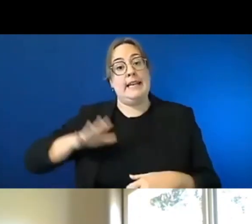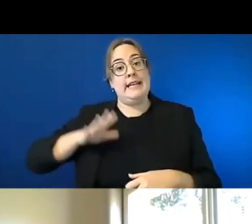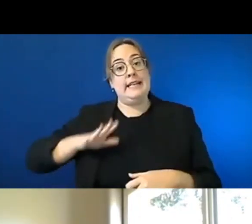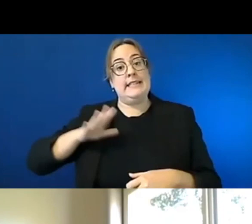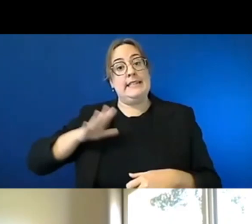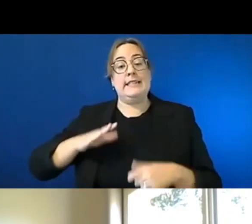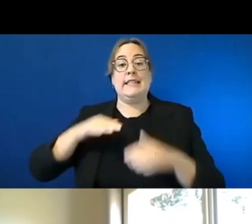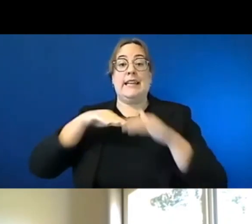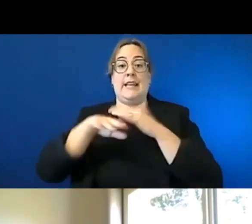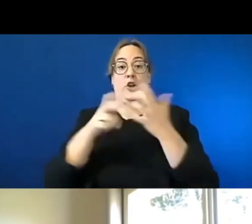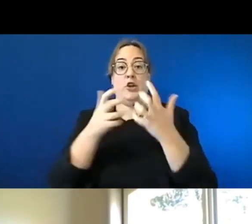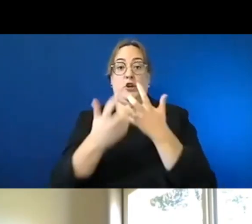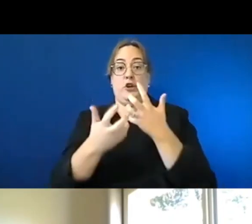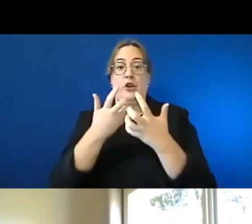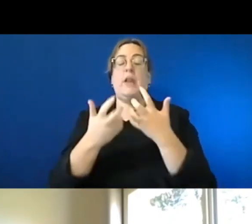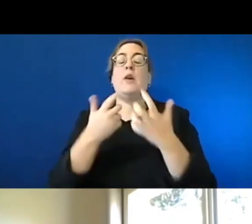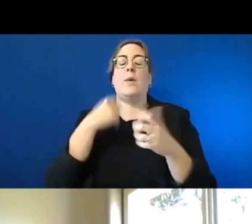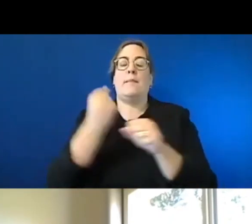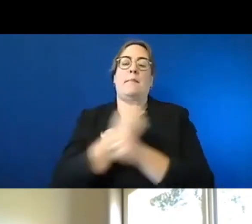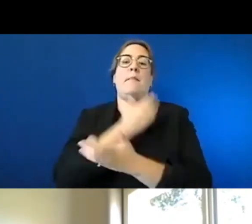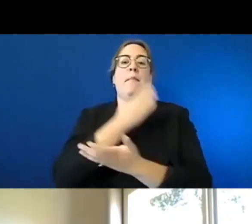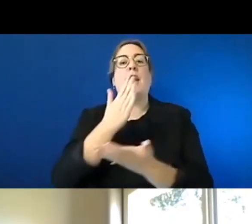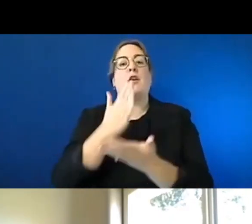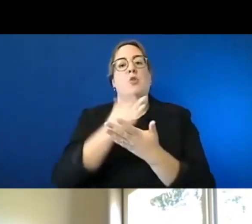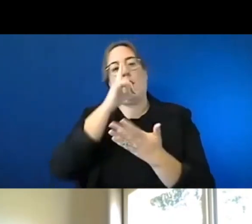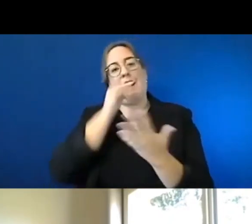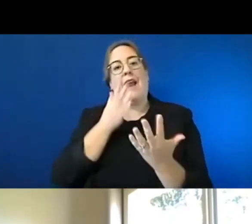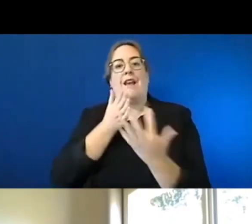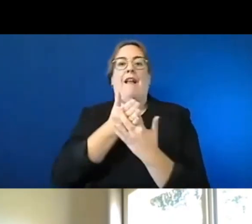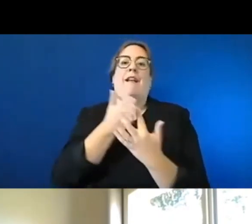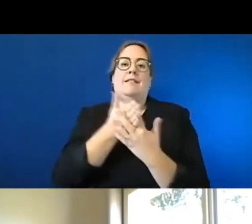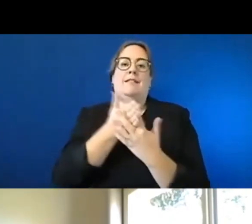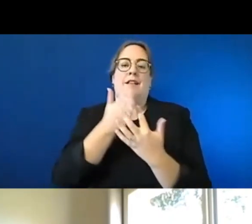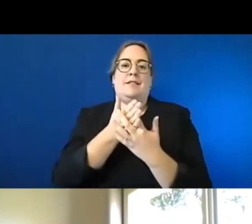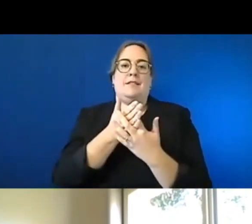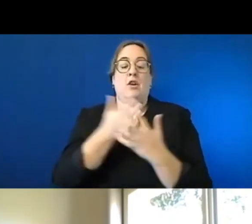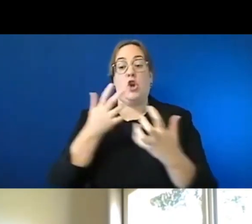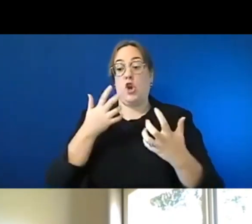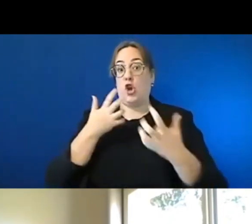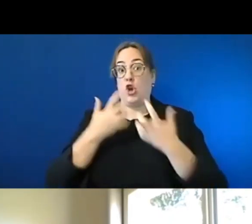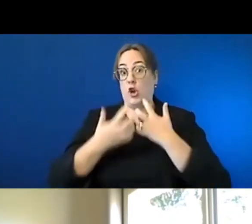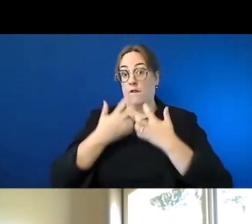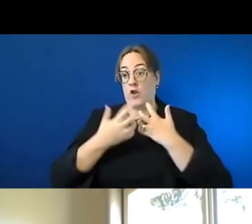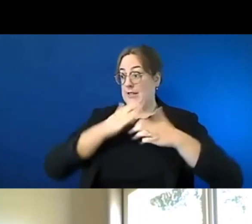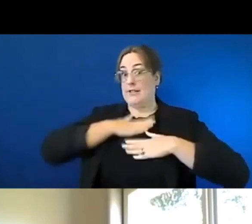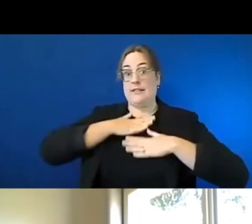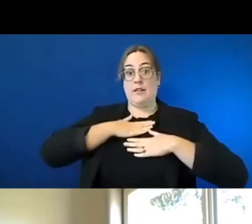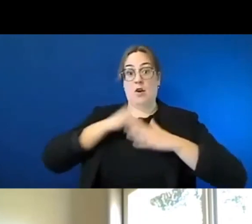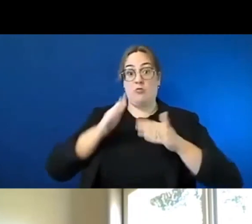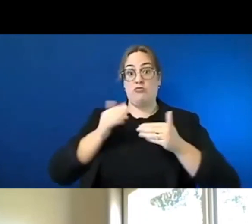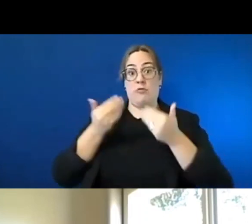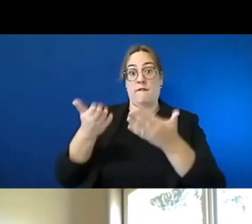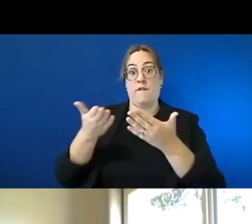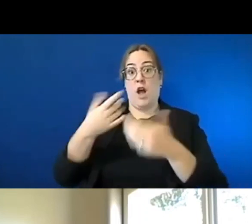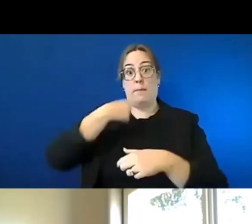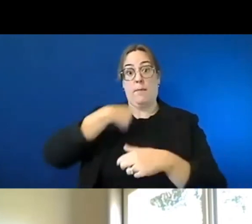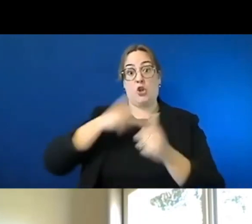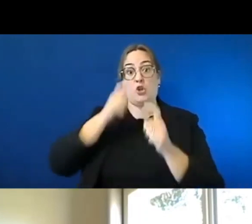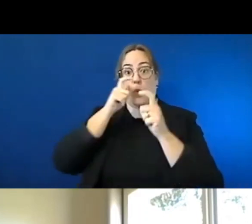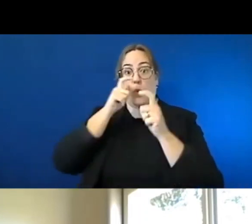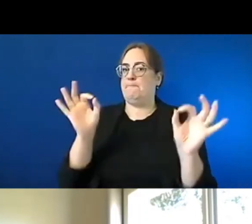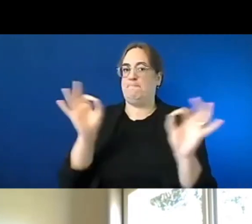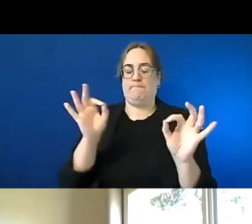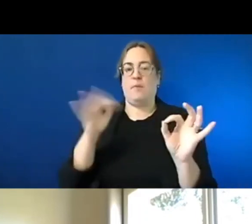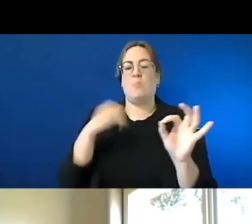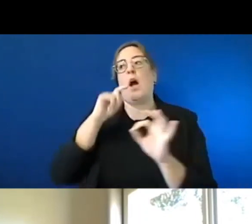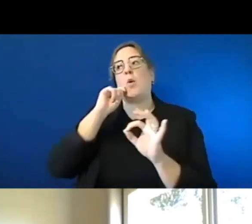we want to facilitate that on campus. The universities themselves don't provide what we call personal care, but we certainly